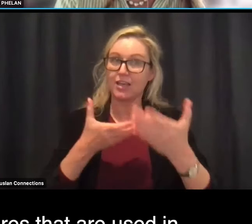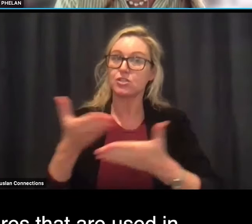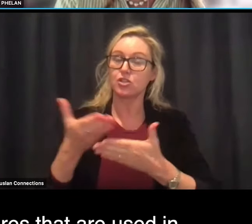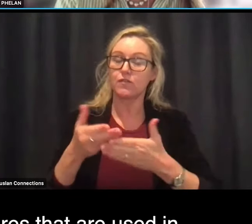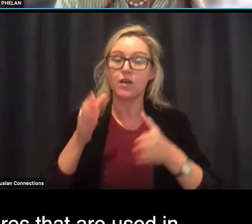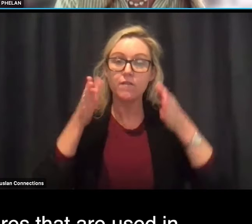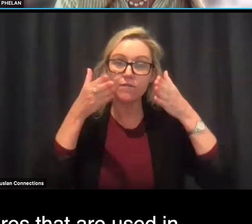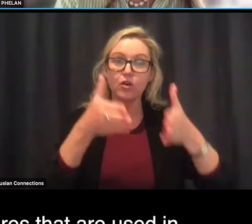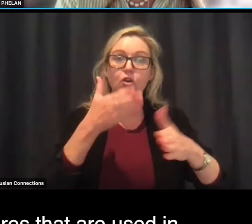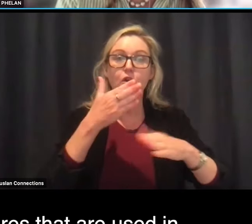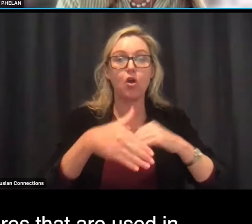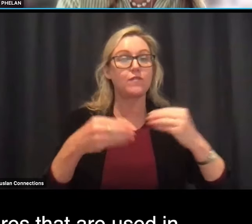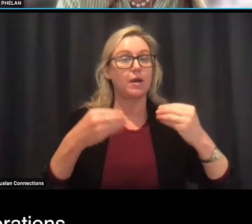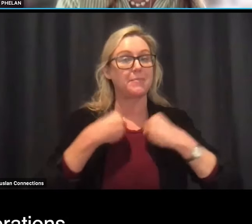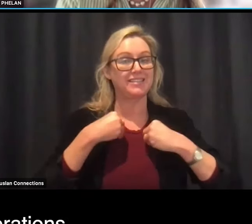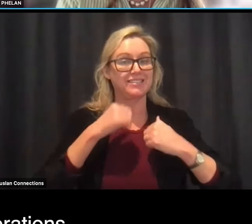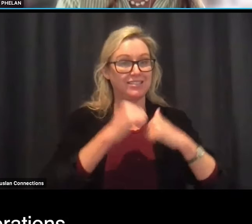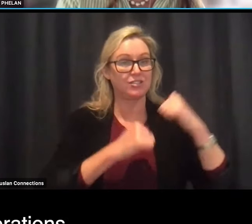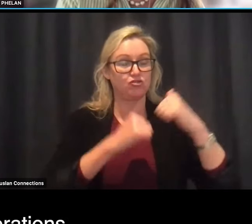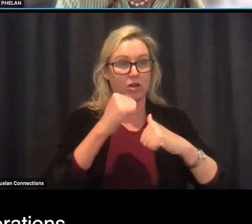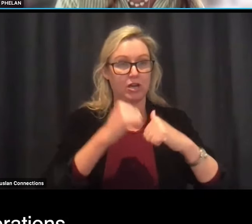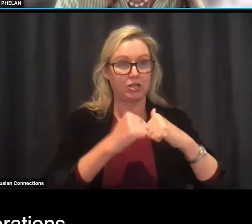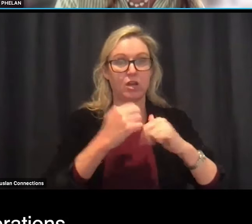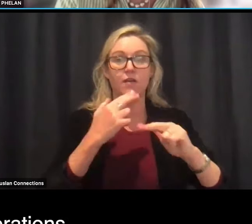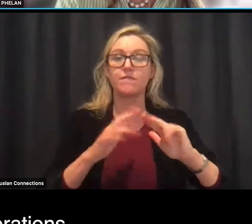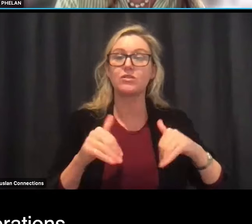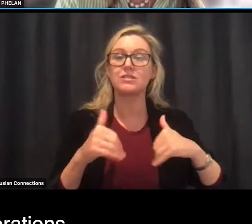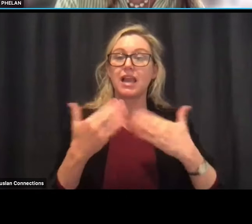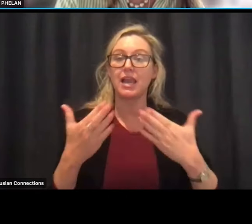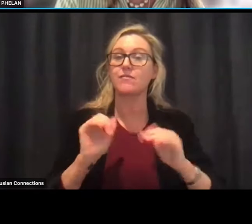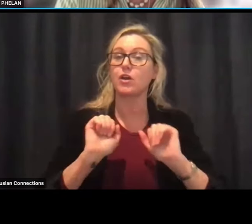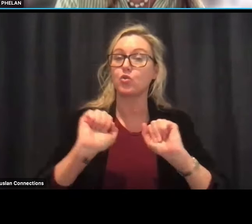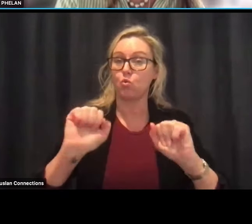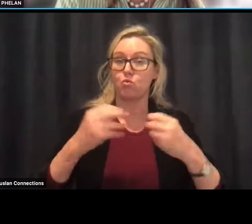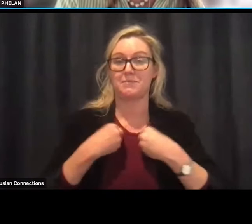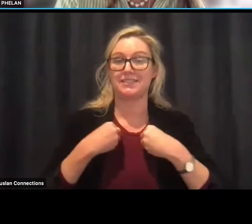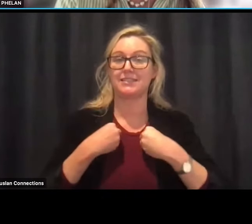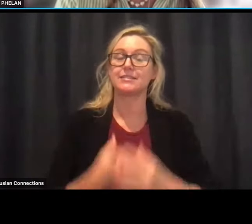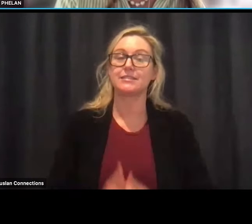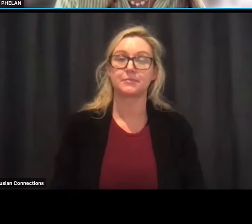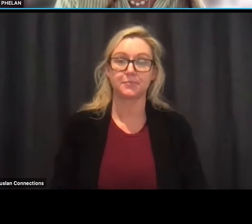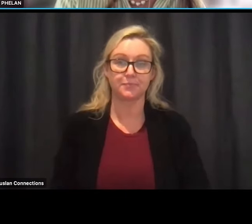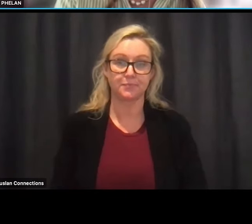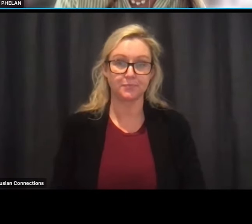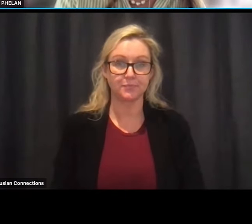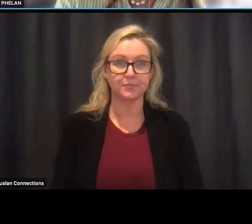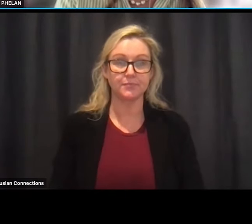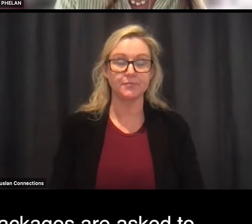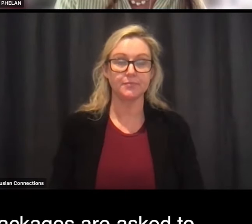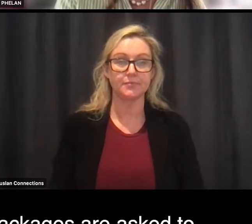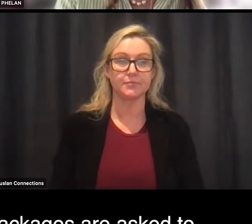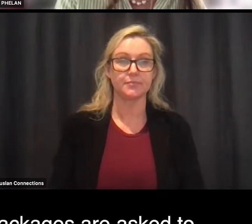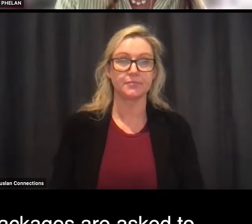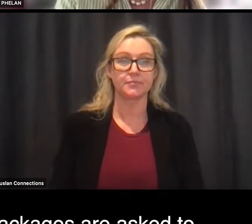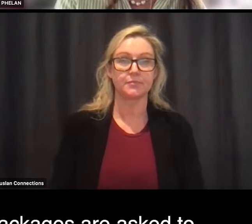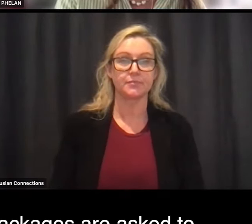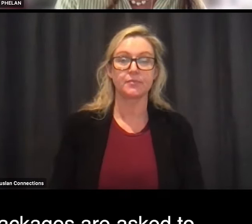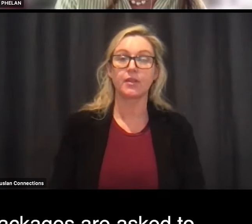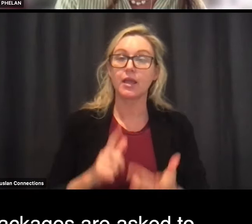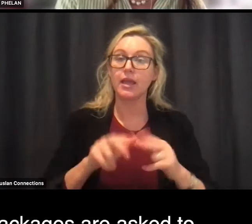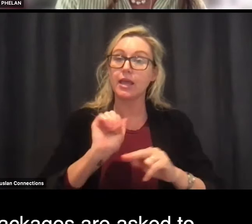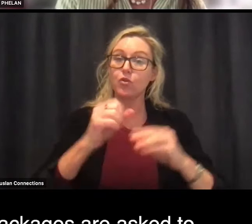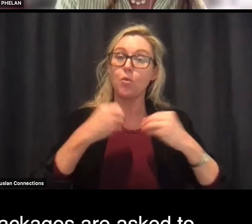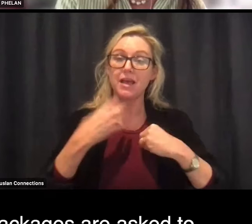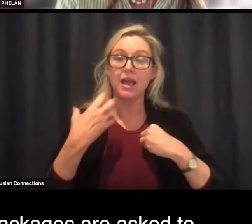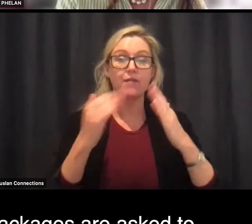business structures that are used in delivering those operations. Providers delivering home